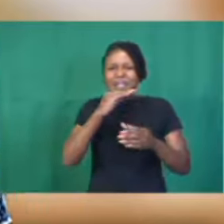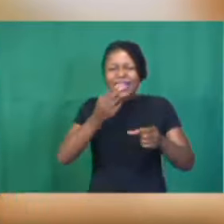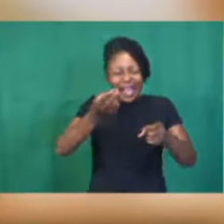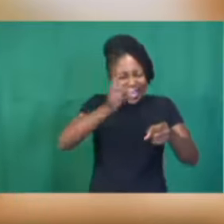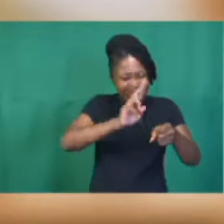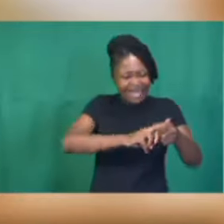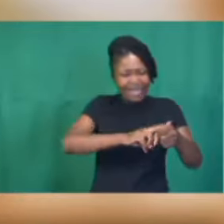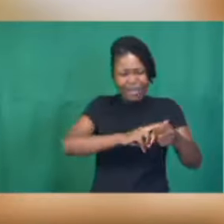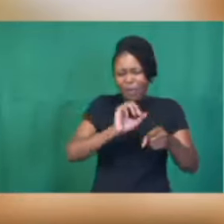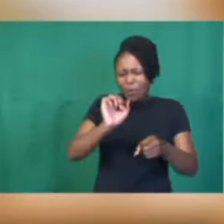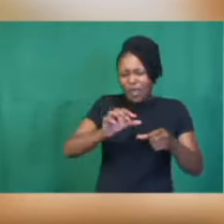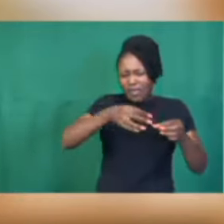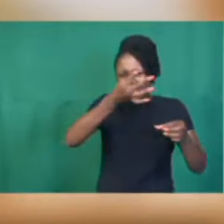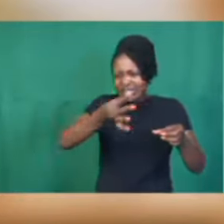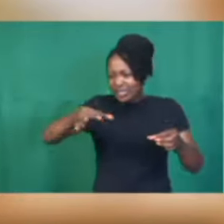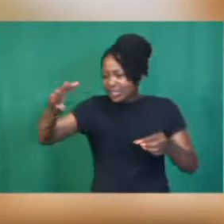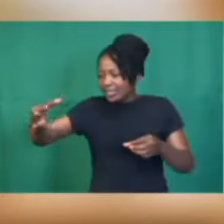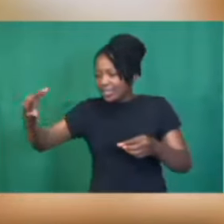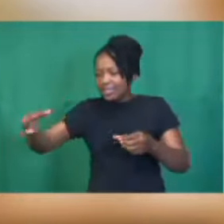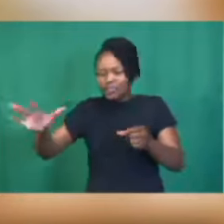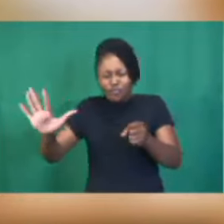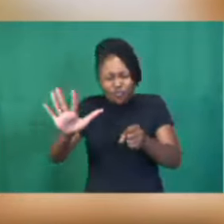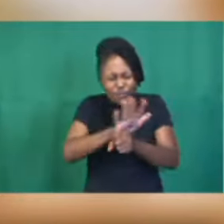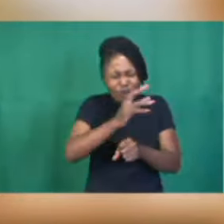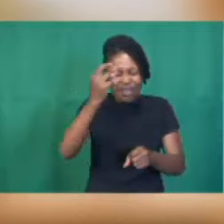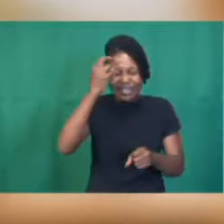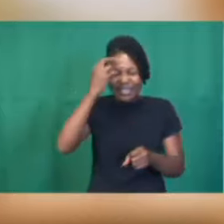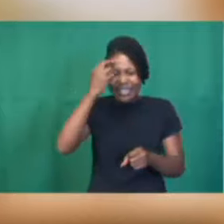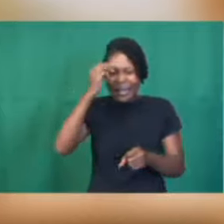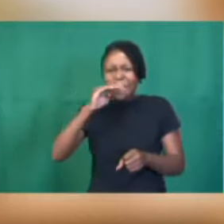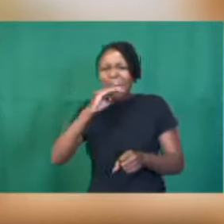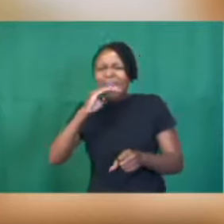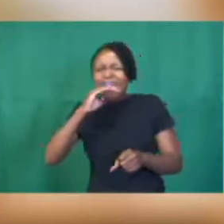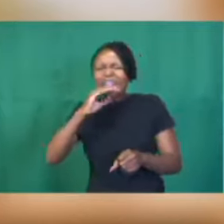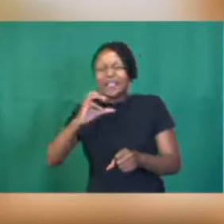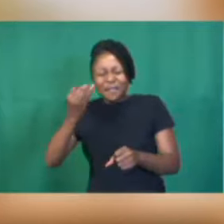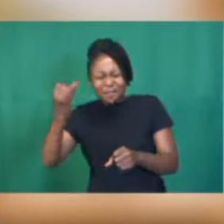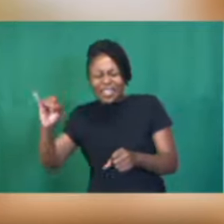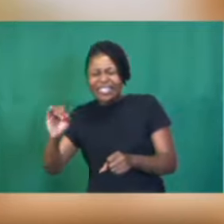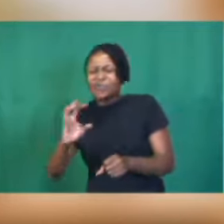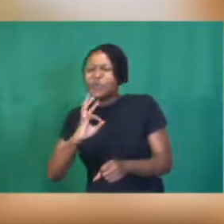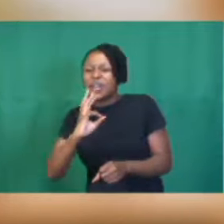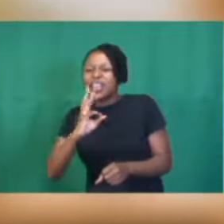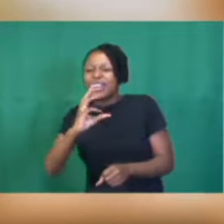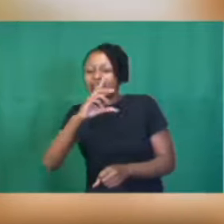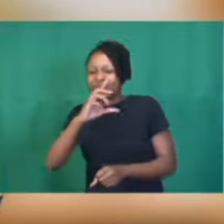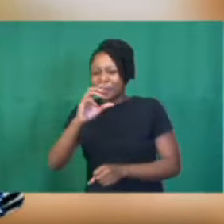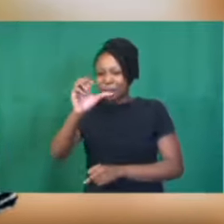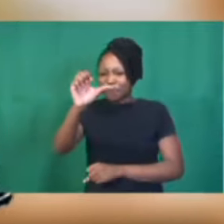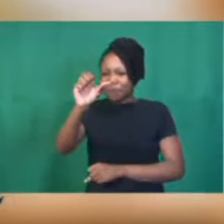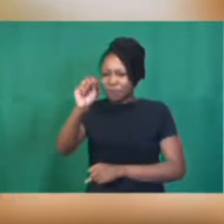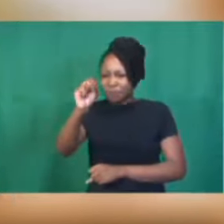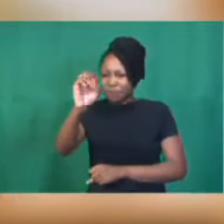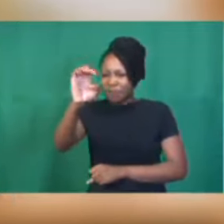must understand those words. It starts from the word level. What does seal mean? Seal means to